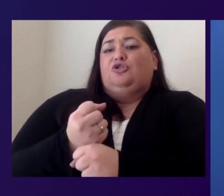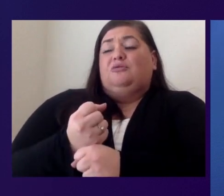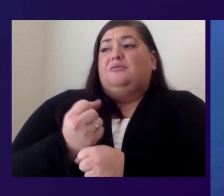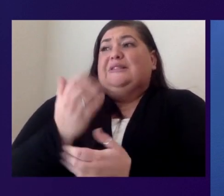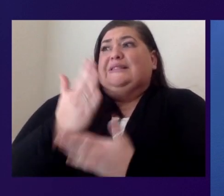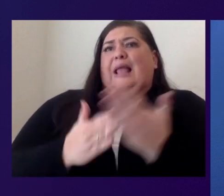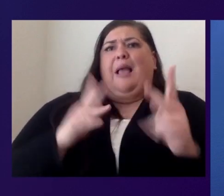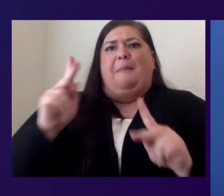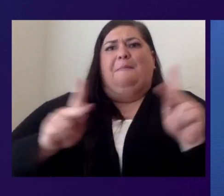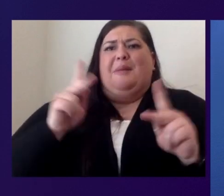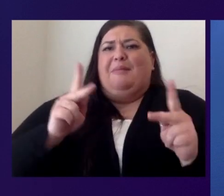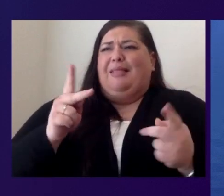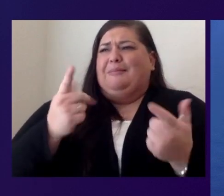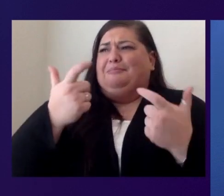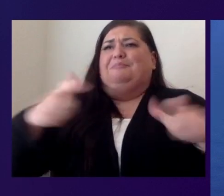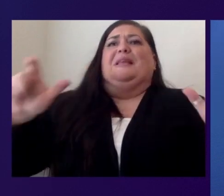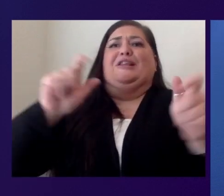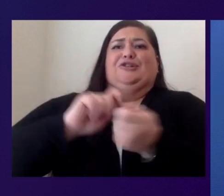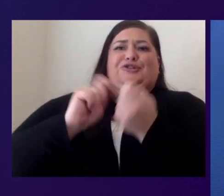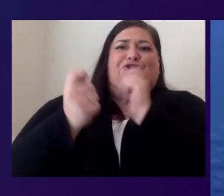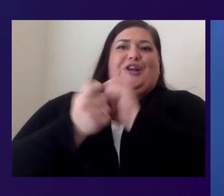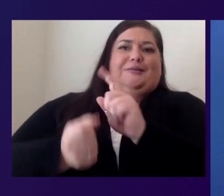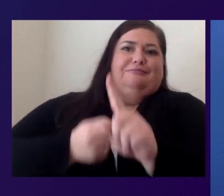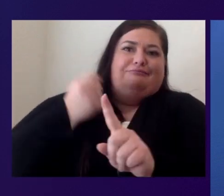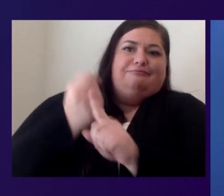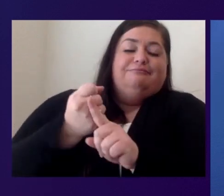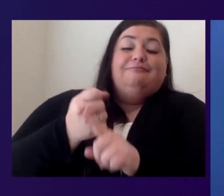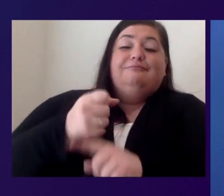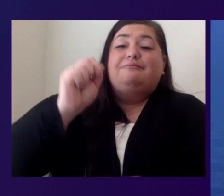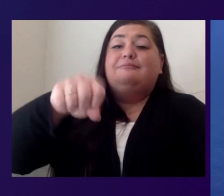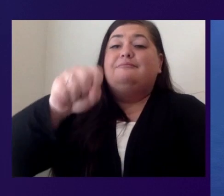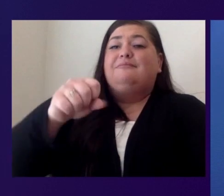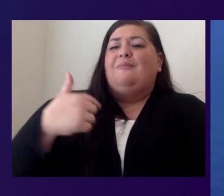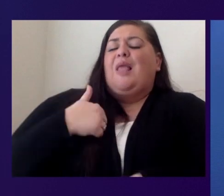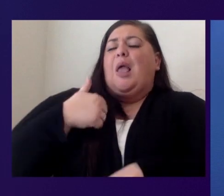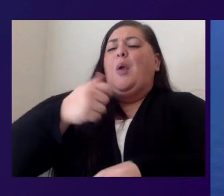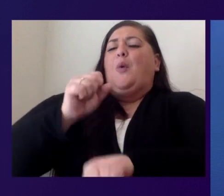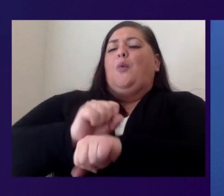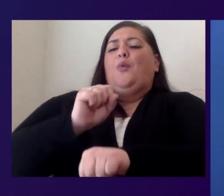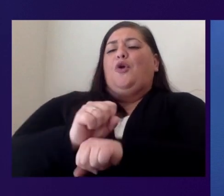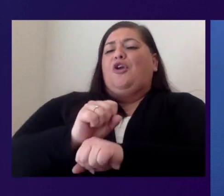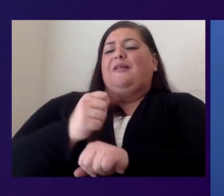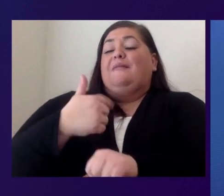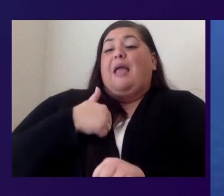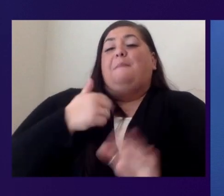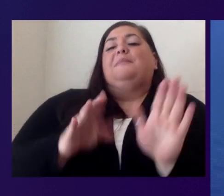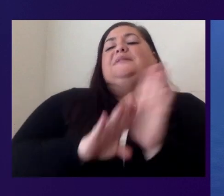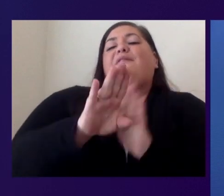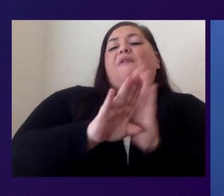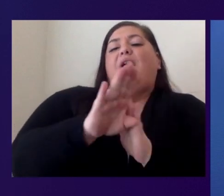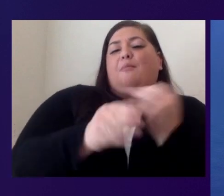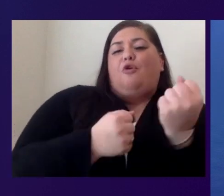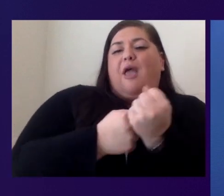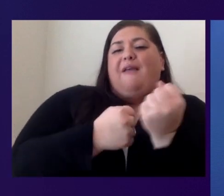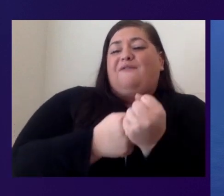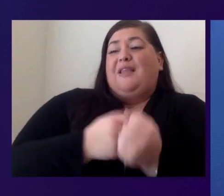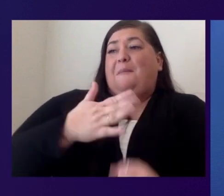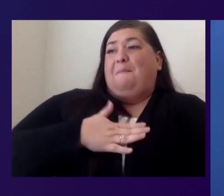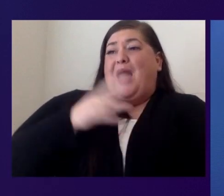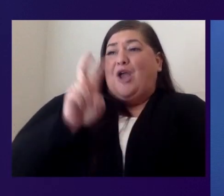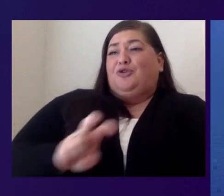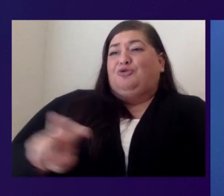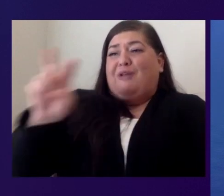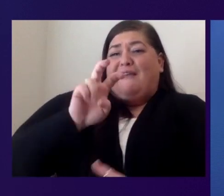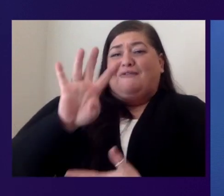people. I've been working, from all types of different, I'm a developer advocate, so that means my travel schedule is crazy. I'm